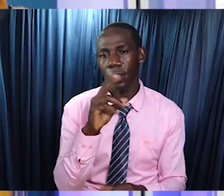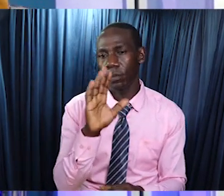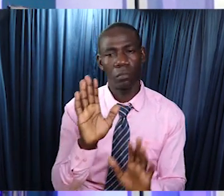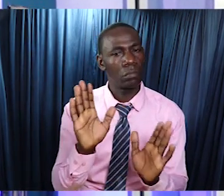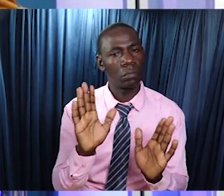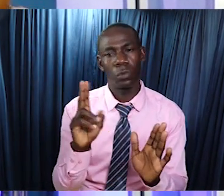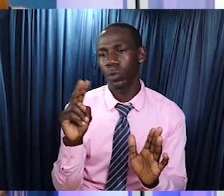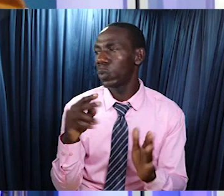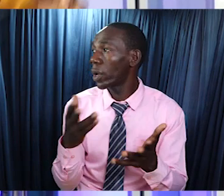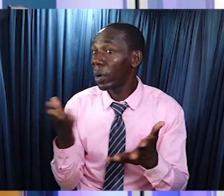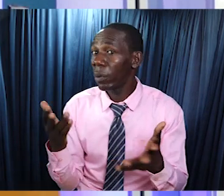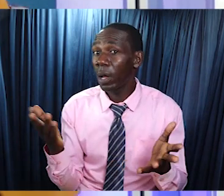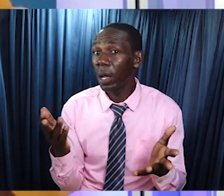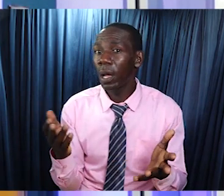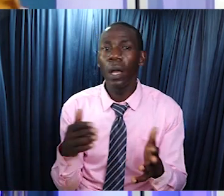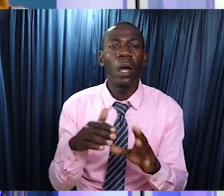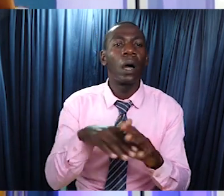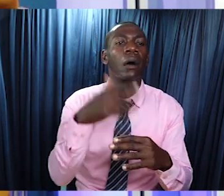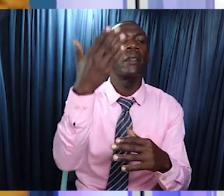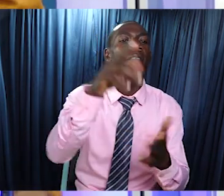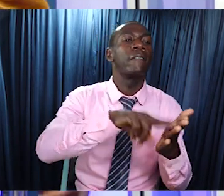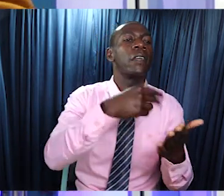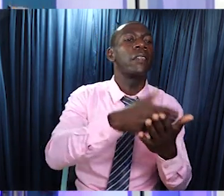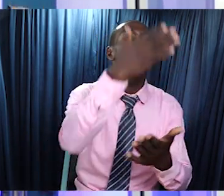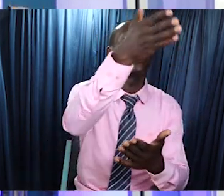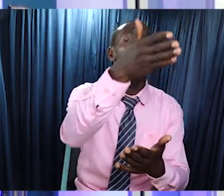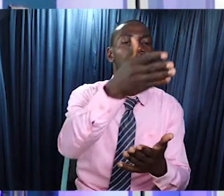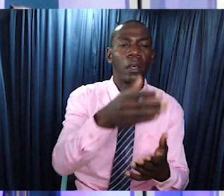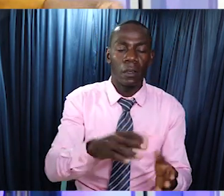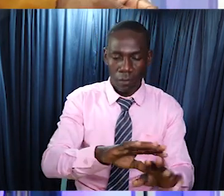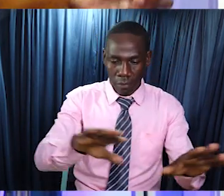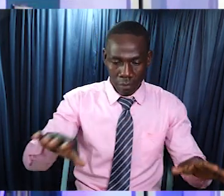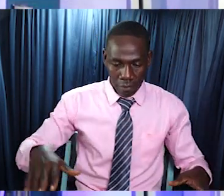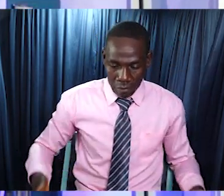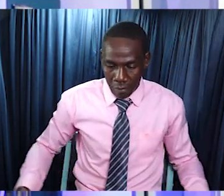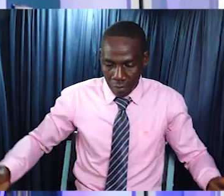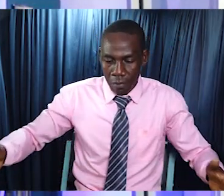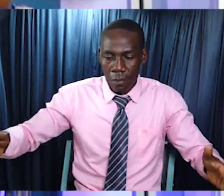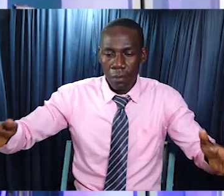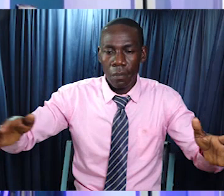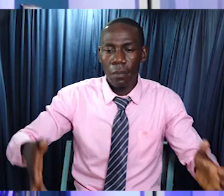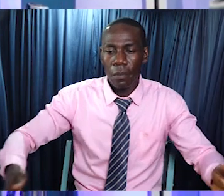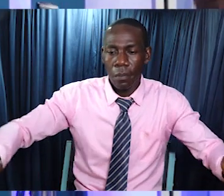One said no. Where is he? Down there, fallen down. He took a sheet